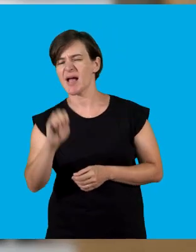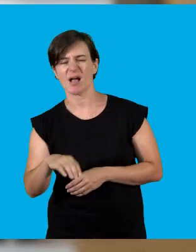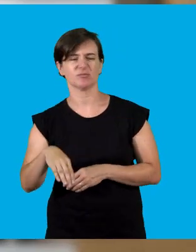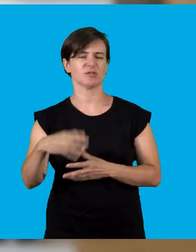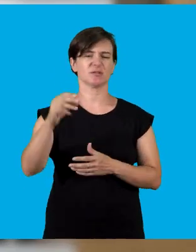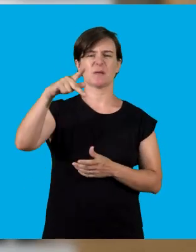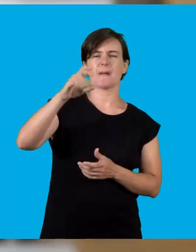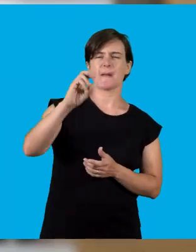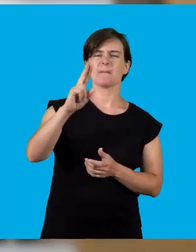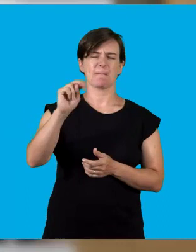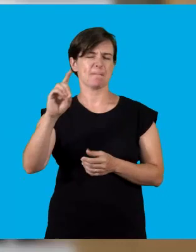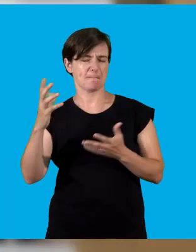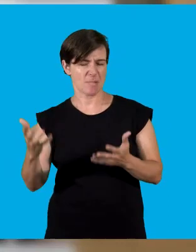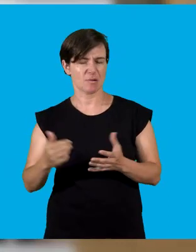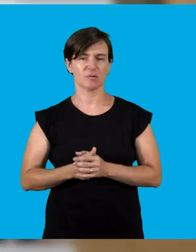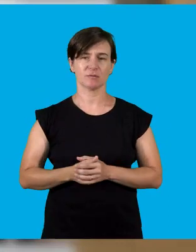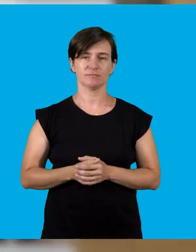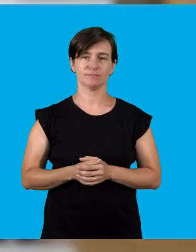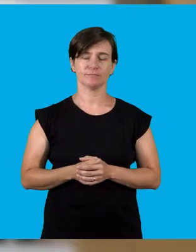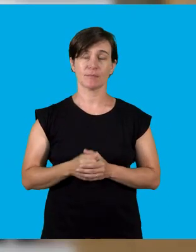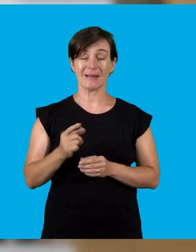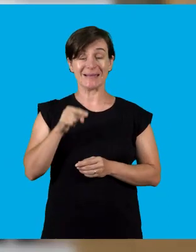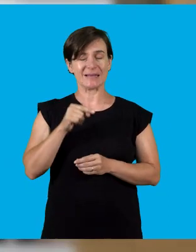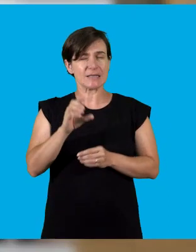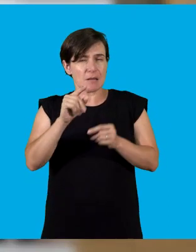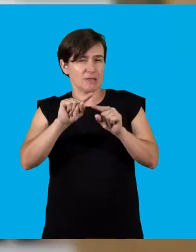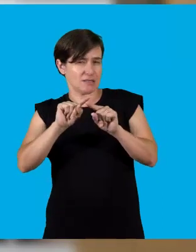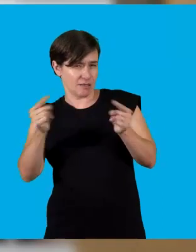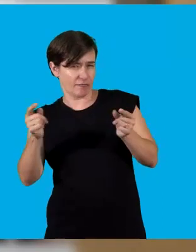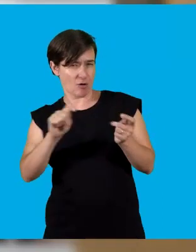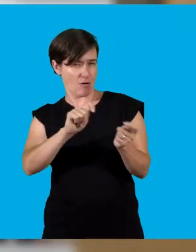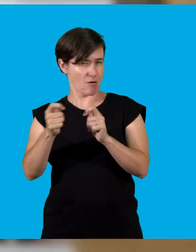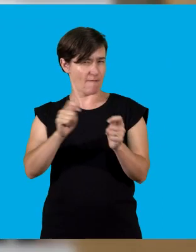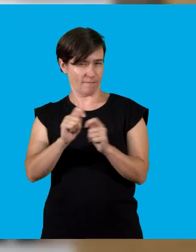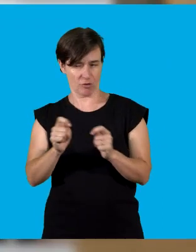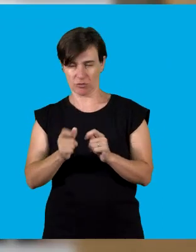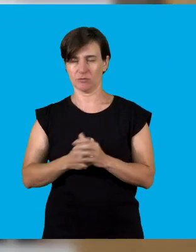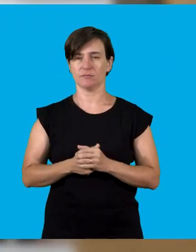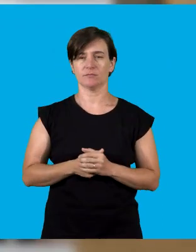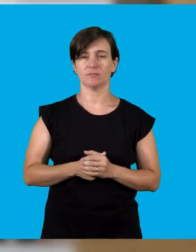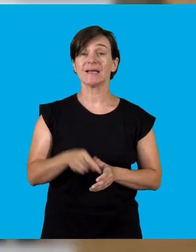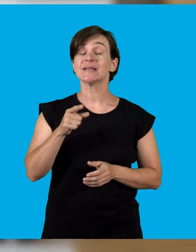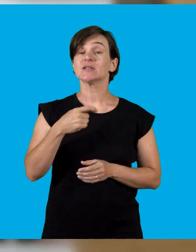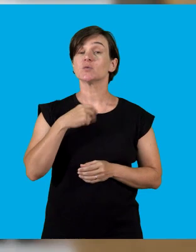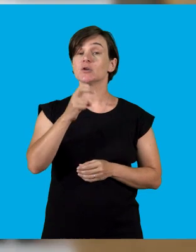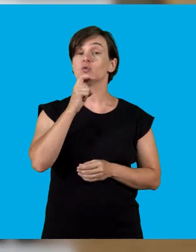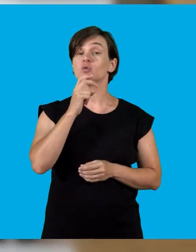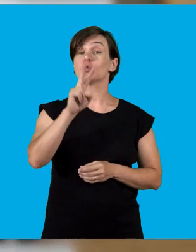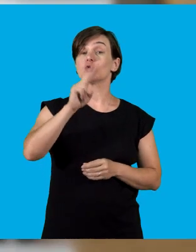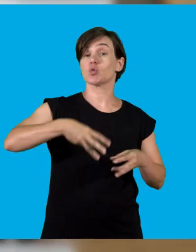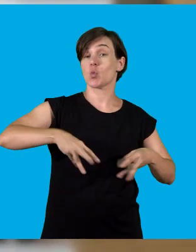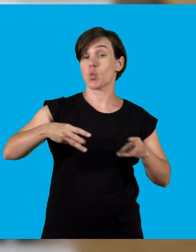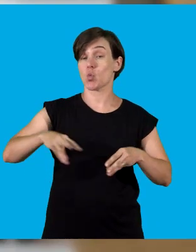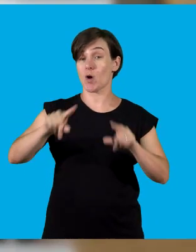ounces and pounds, but this is now a different type of conversion. This is where we use a